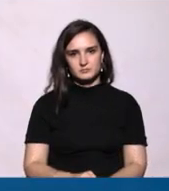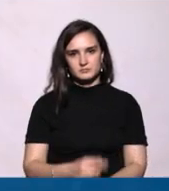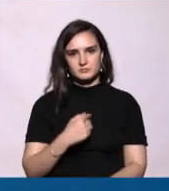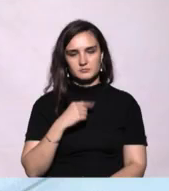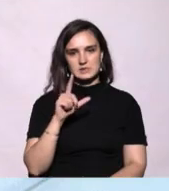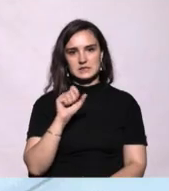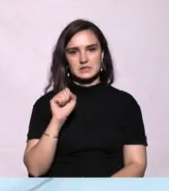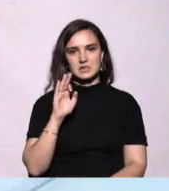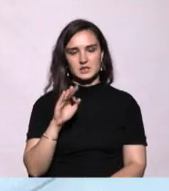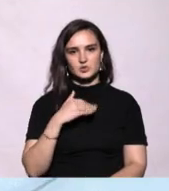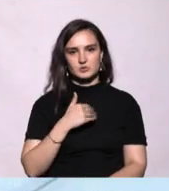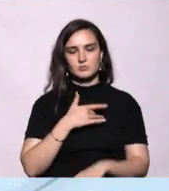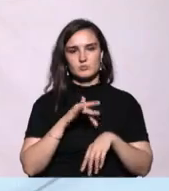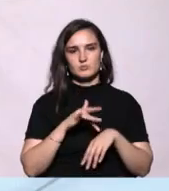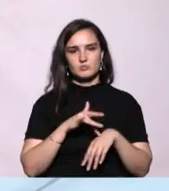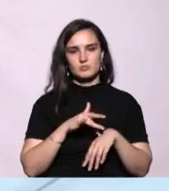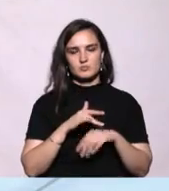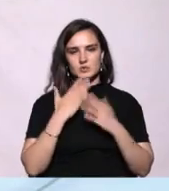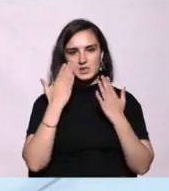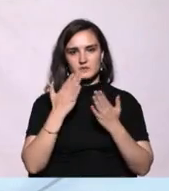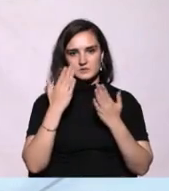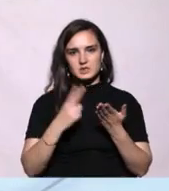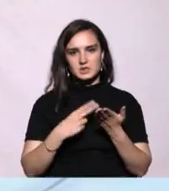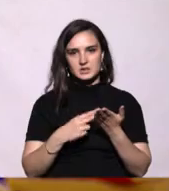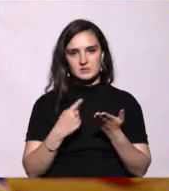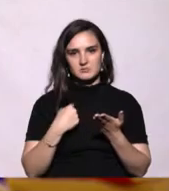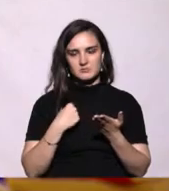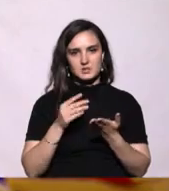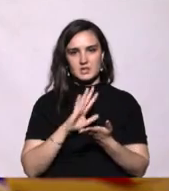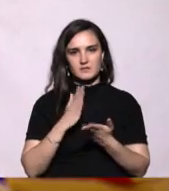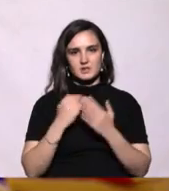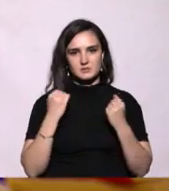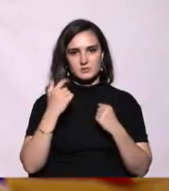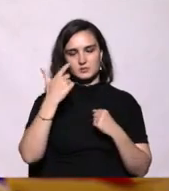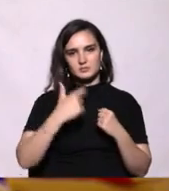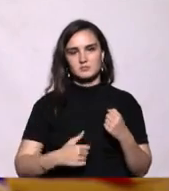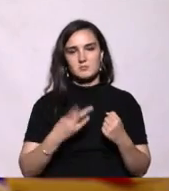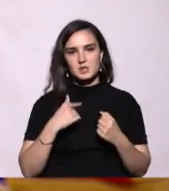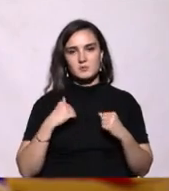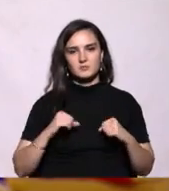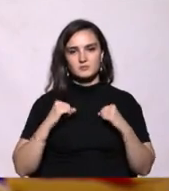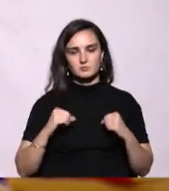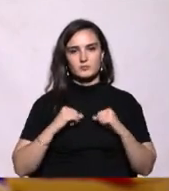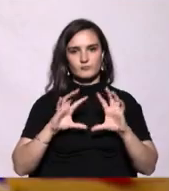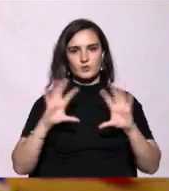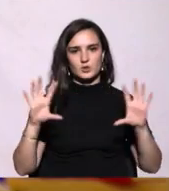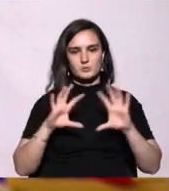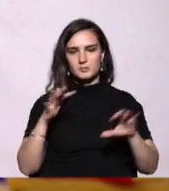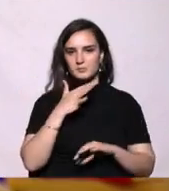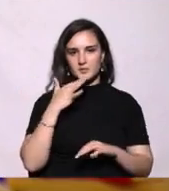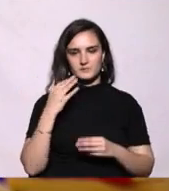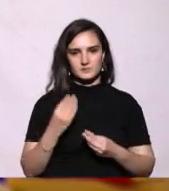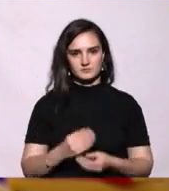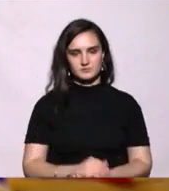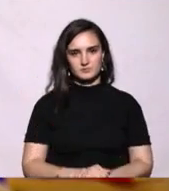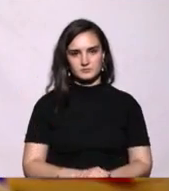Zach. My hobby is reading books. I'm not a sportsman, but I try to play volleyball a lot.